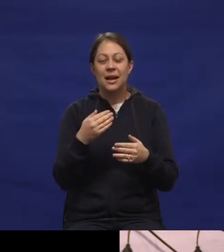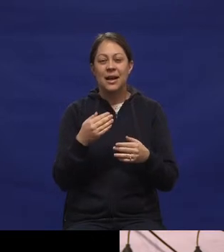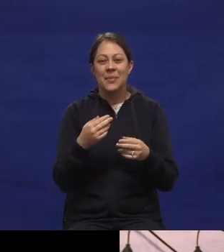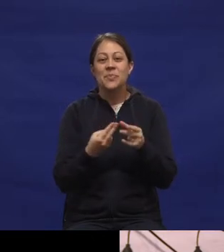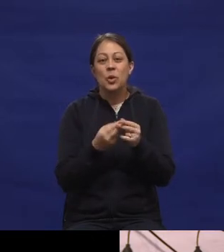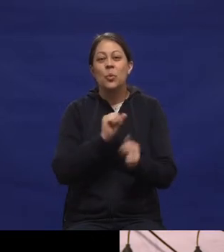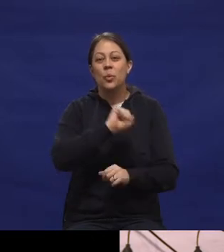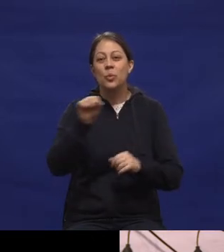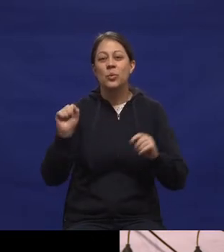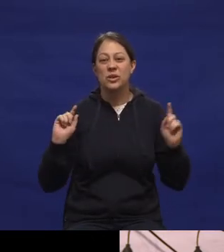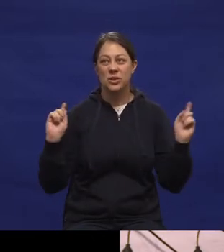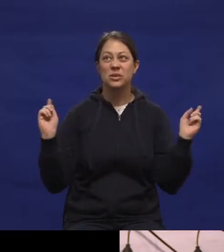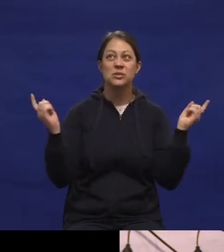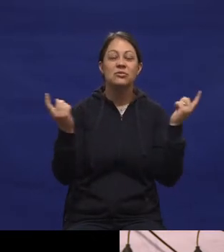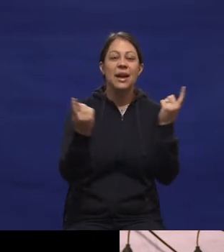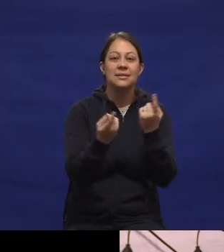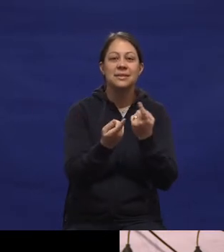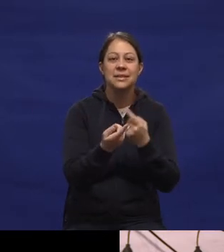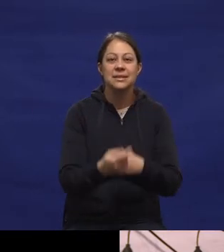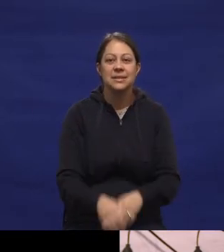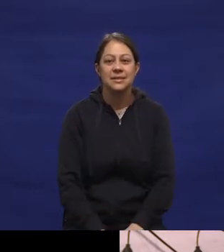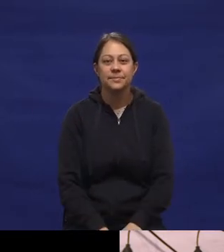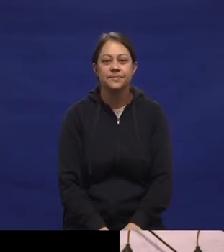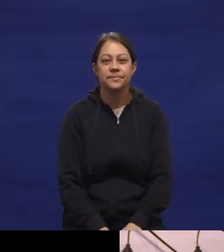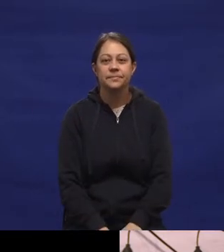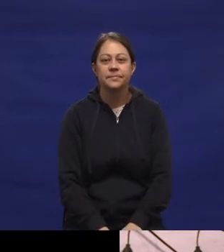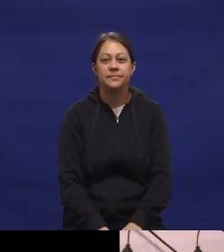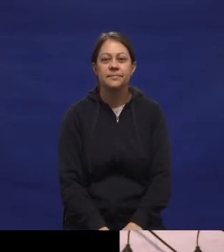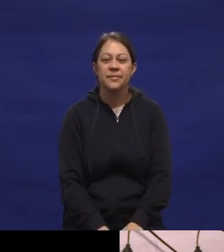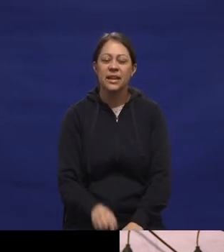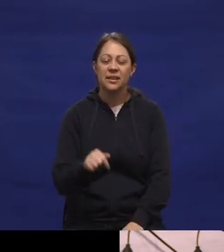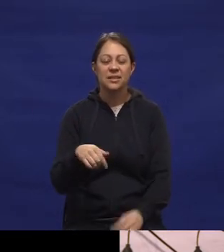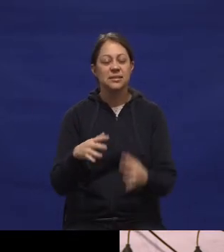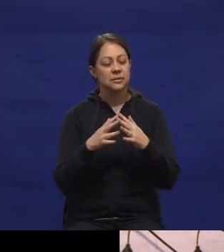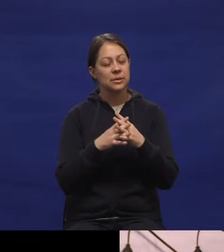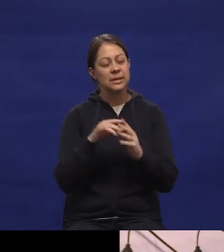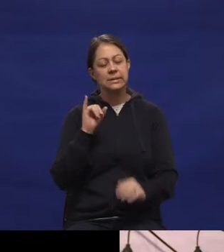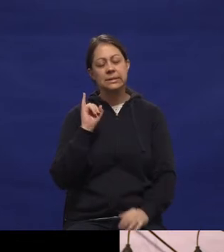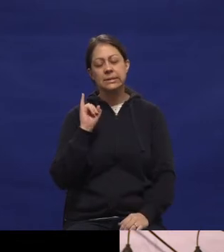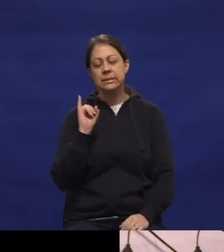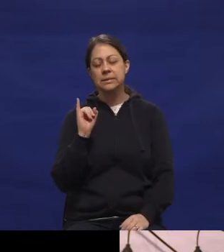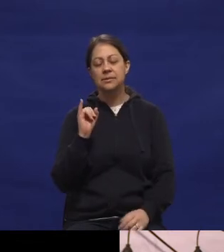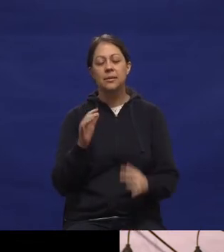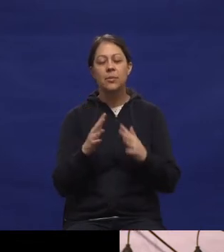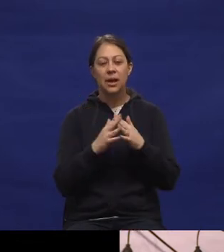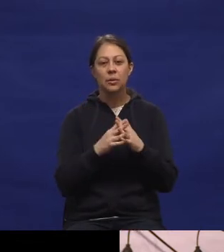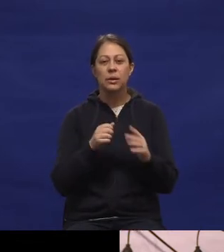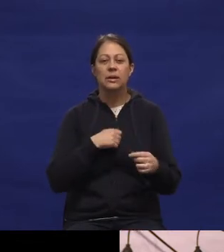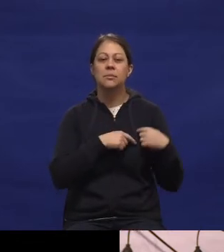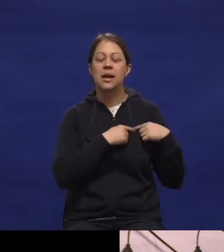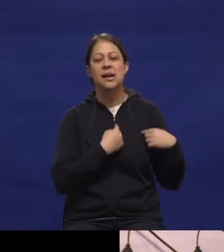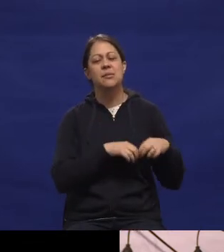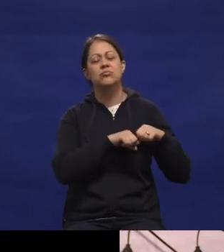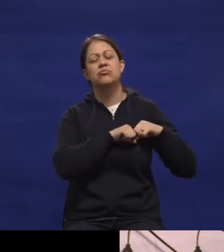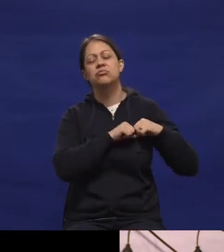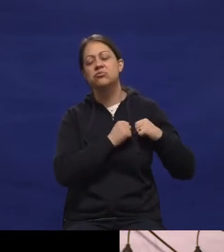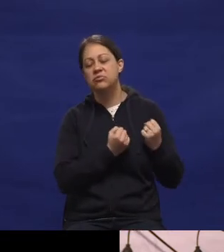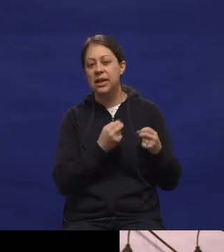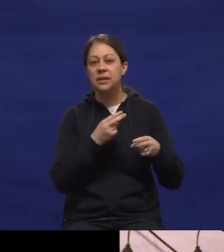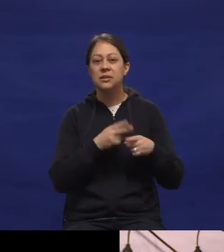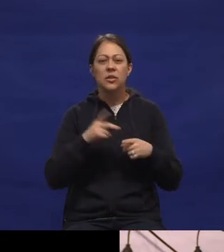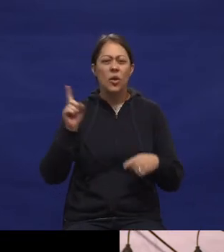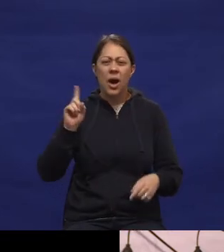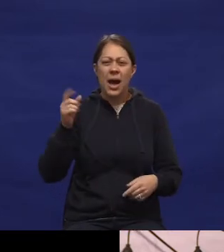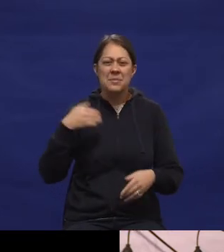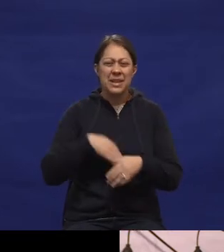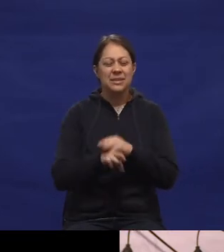do. You know, it's also been a really troubling week this week on the news, hasn't it? Oh, my heart breaks for what's going on around the world. This is